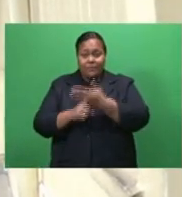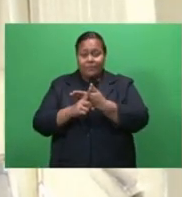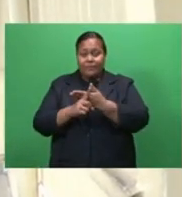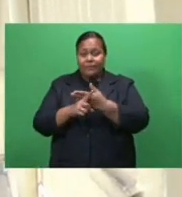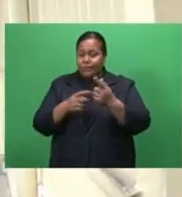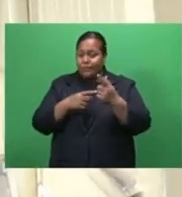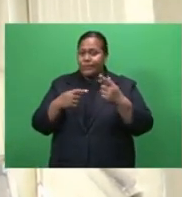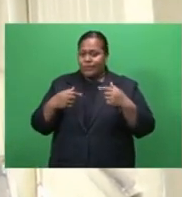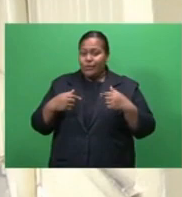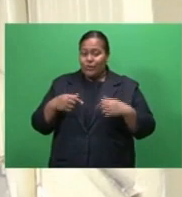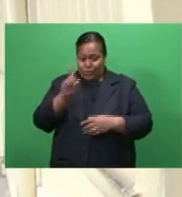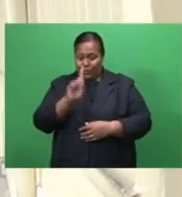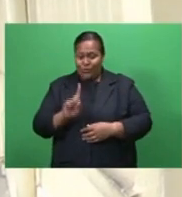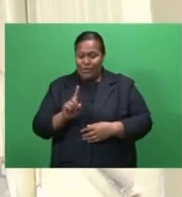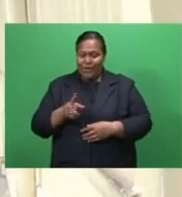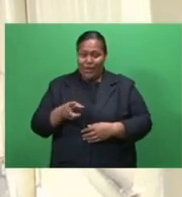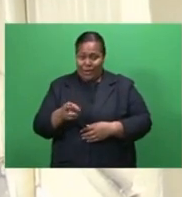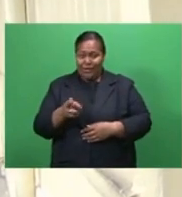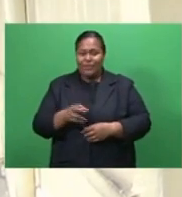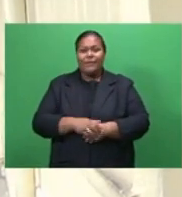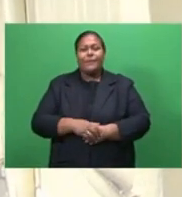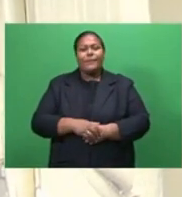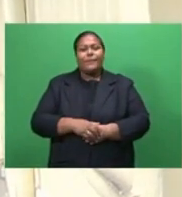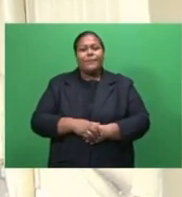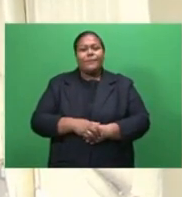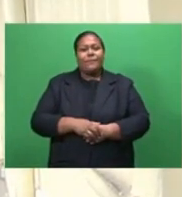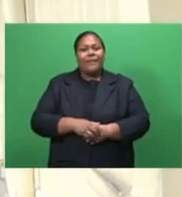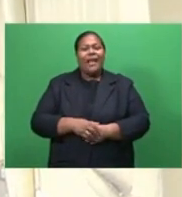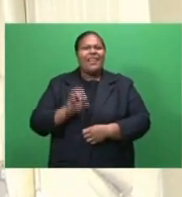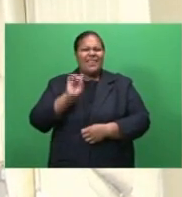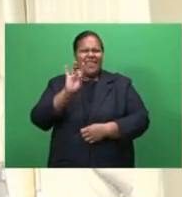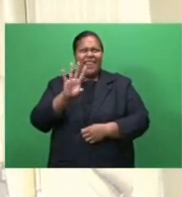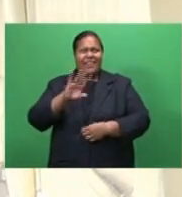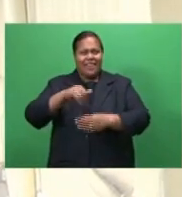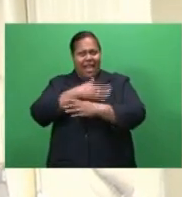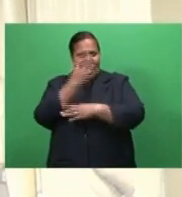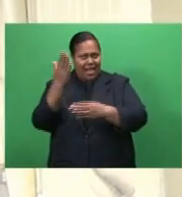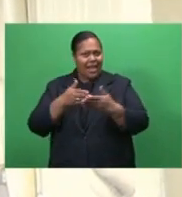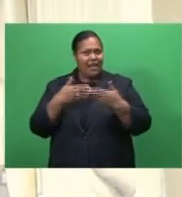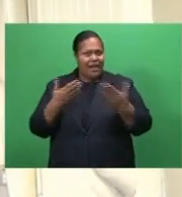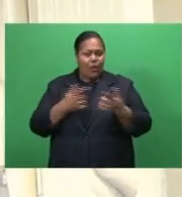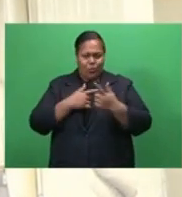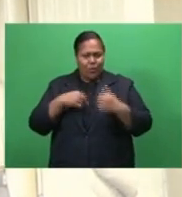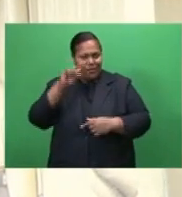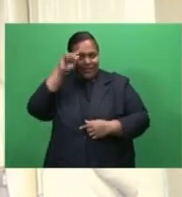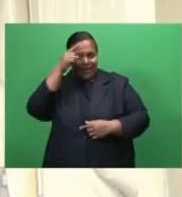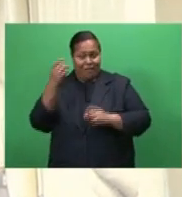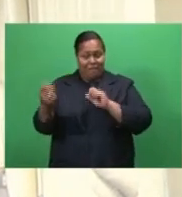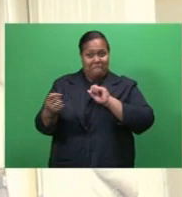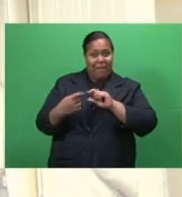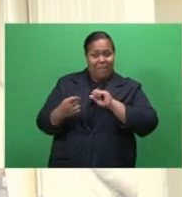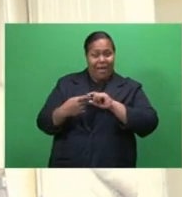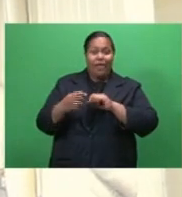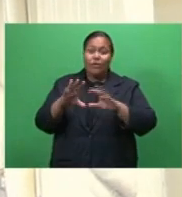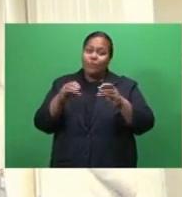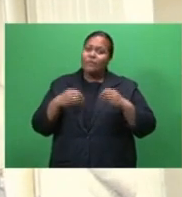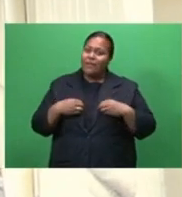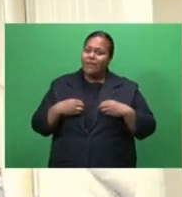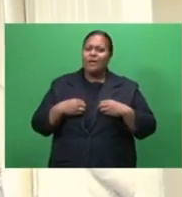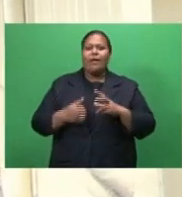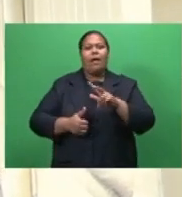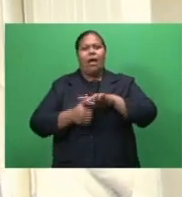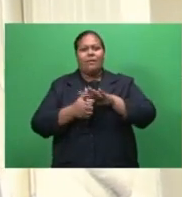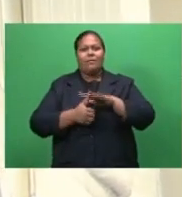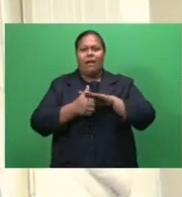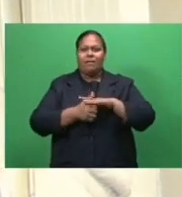today is the 10th day, we do understand with the feedbacks that we've received that they have accessed a lot of